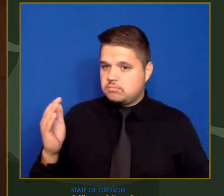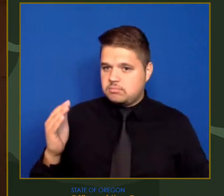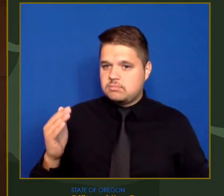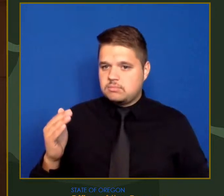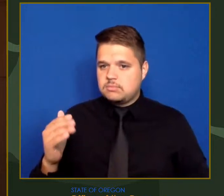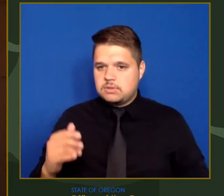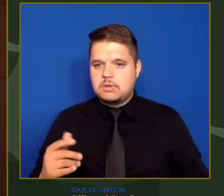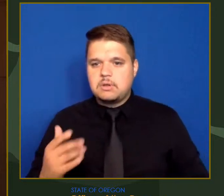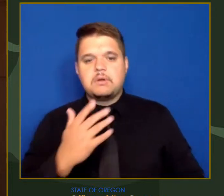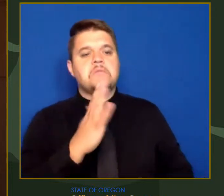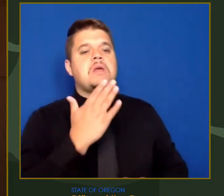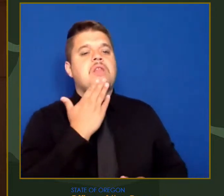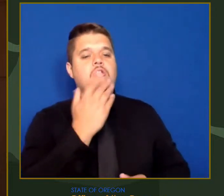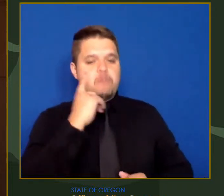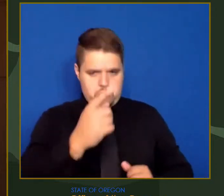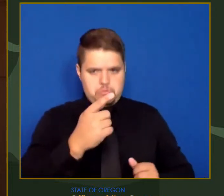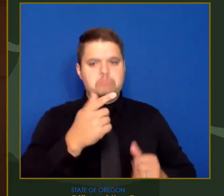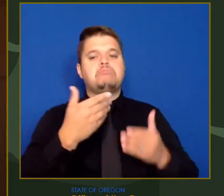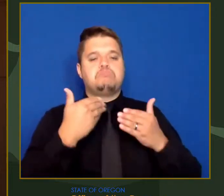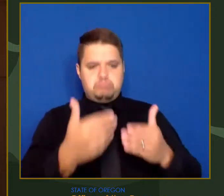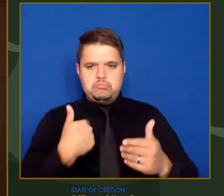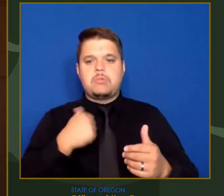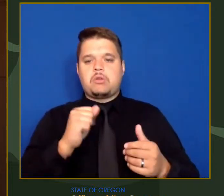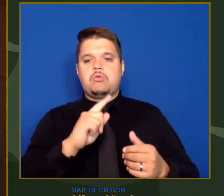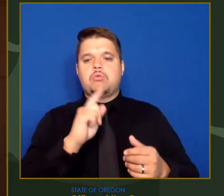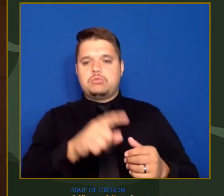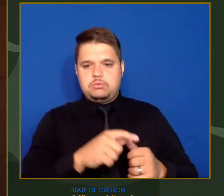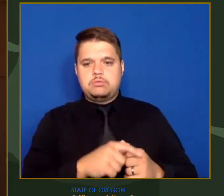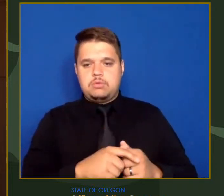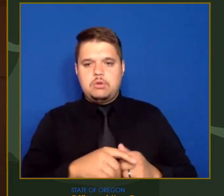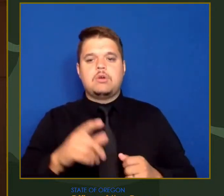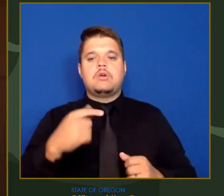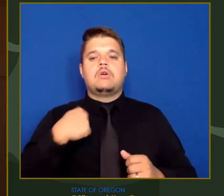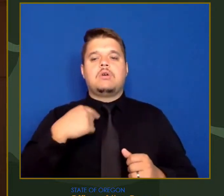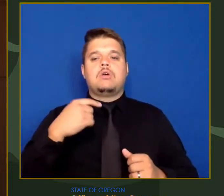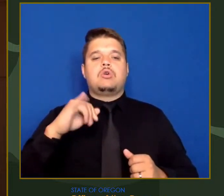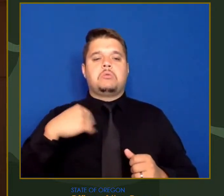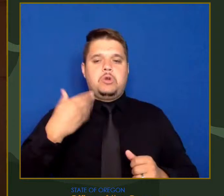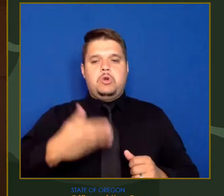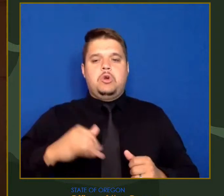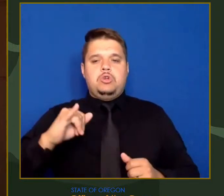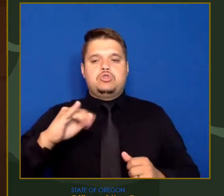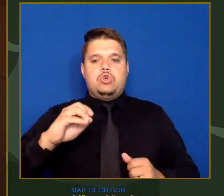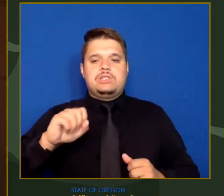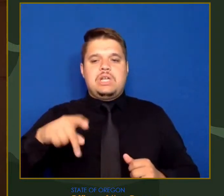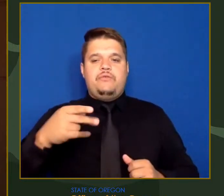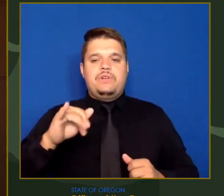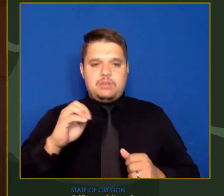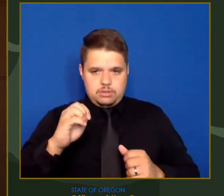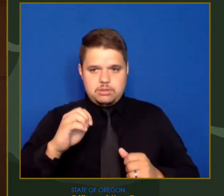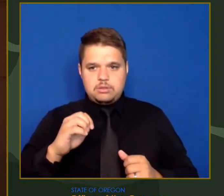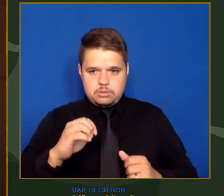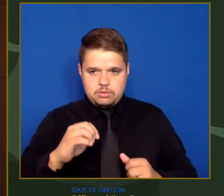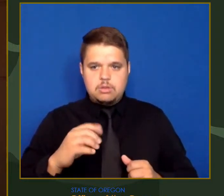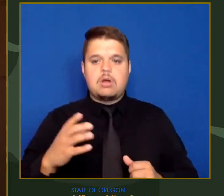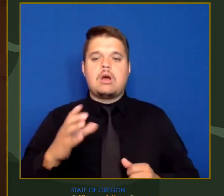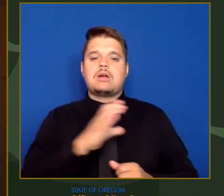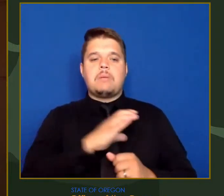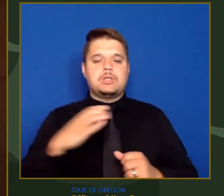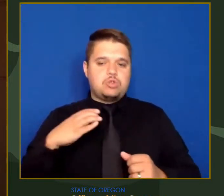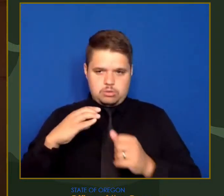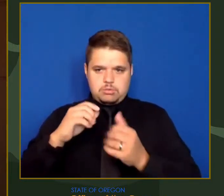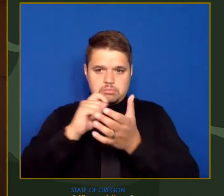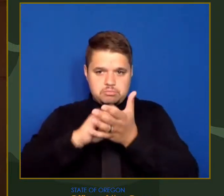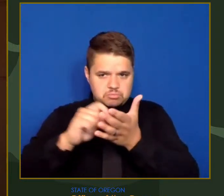understand that Josephine County commissioners have written you a letter demanding that Oregon Public Schools do not require students to be